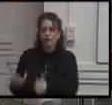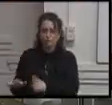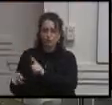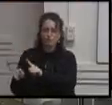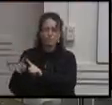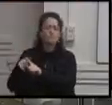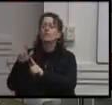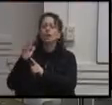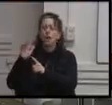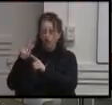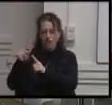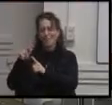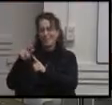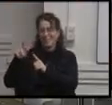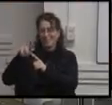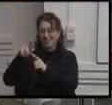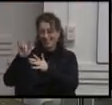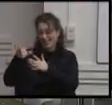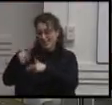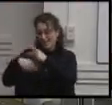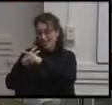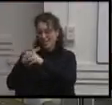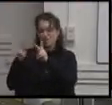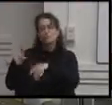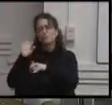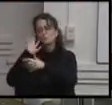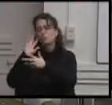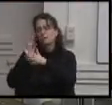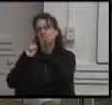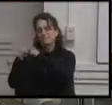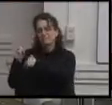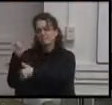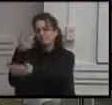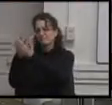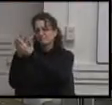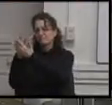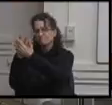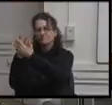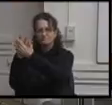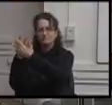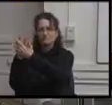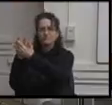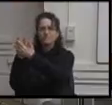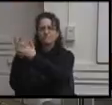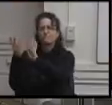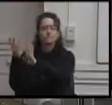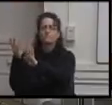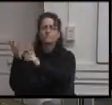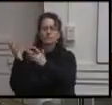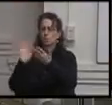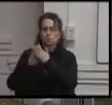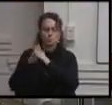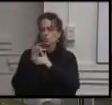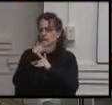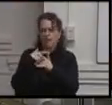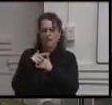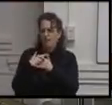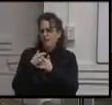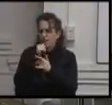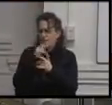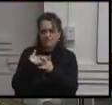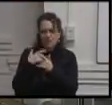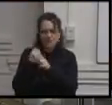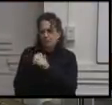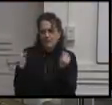jail, most likely. They have created more difficulty in terms of trust in the community and within their